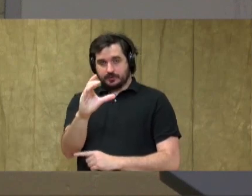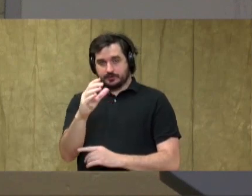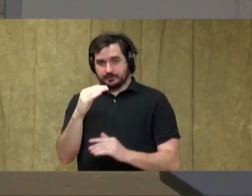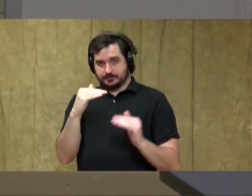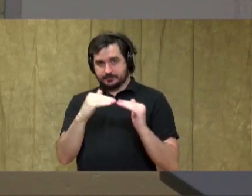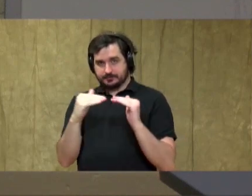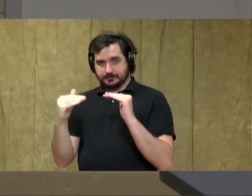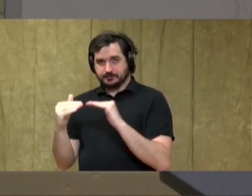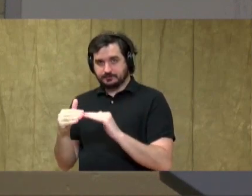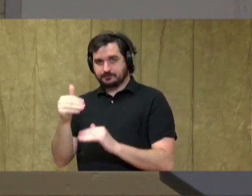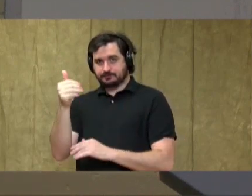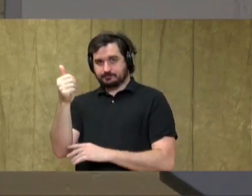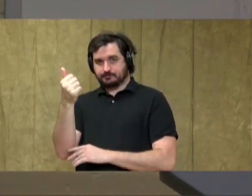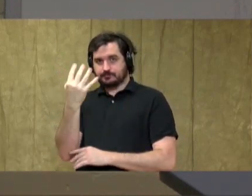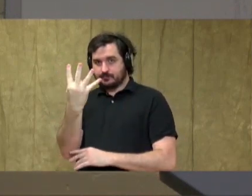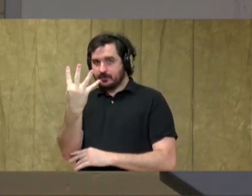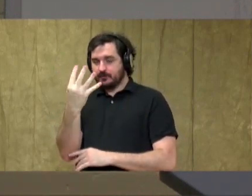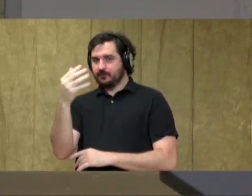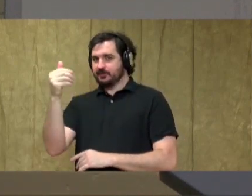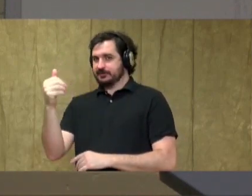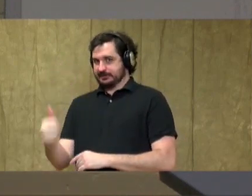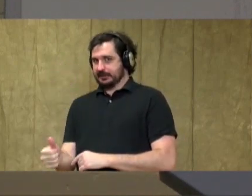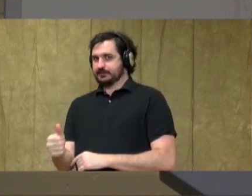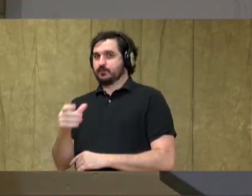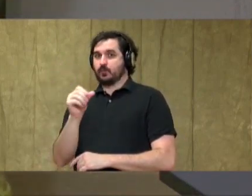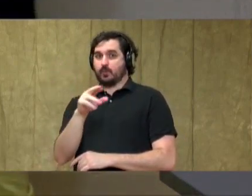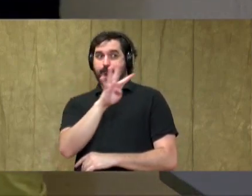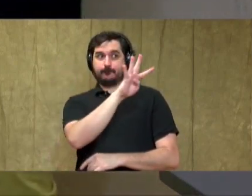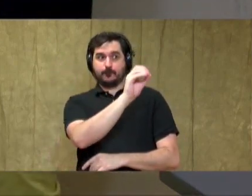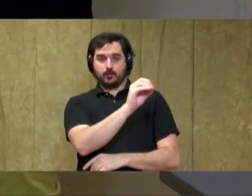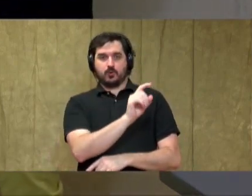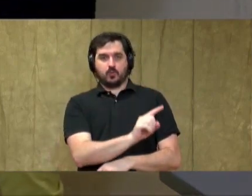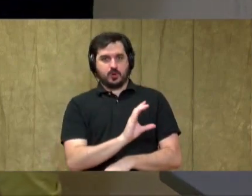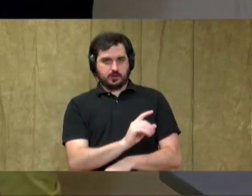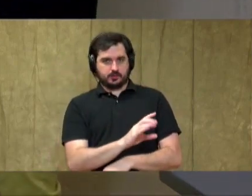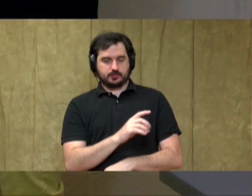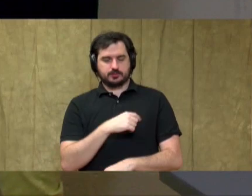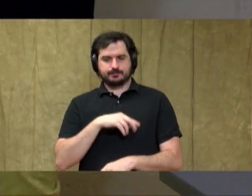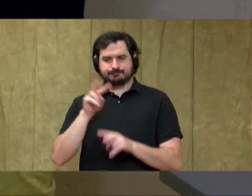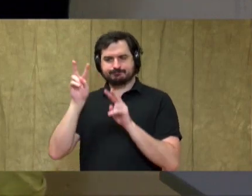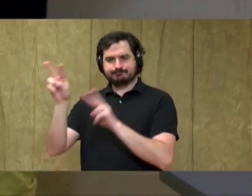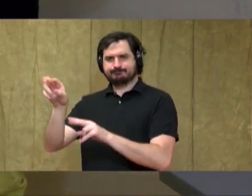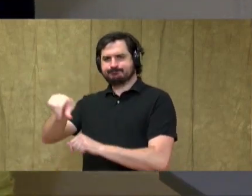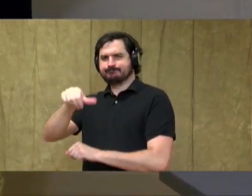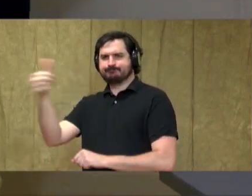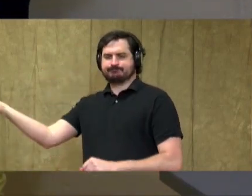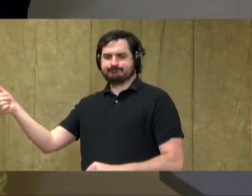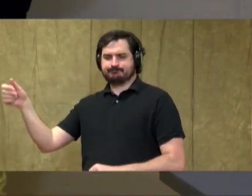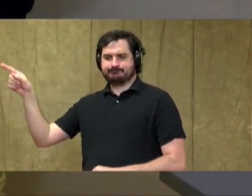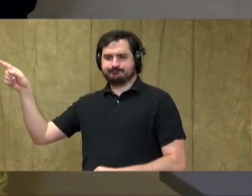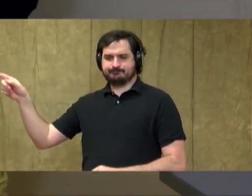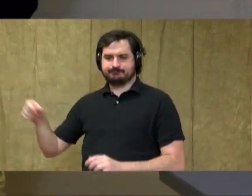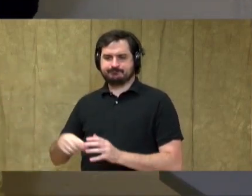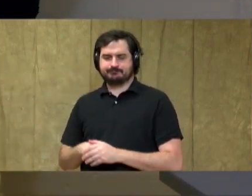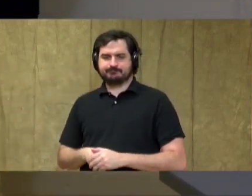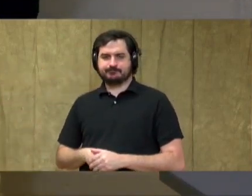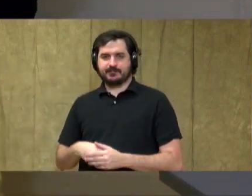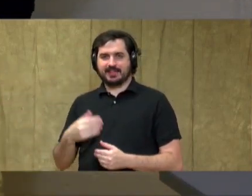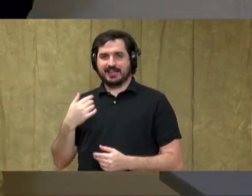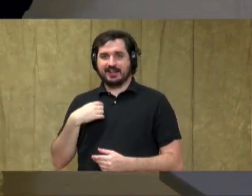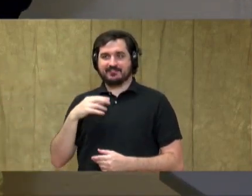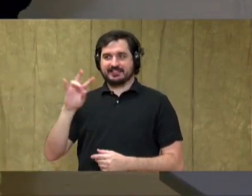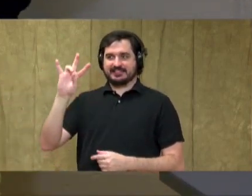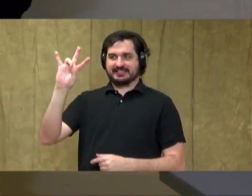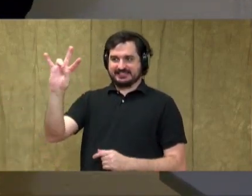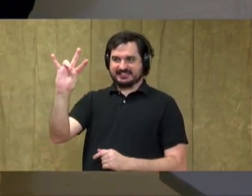so 4 tenths or 40 hundredths. Let's look at this one. This one we have 7